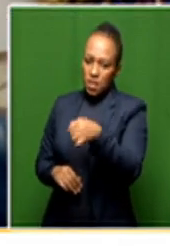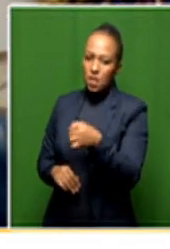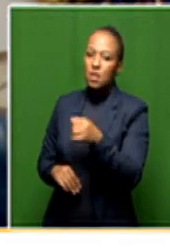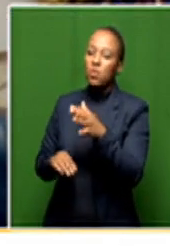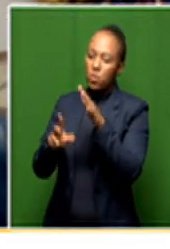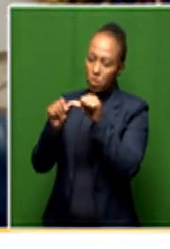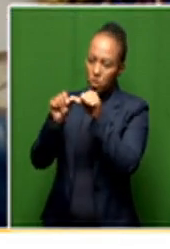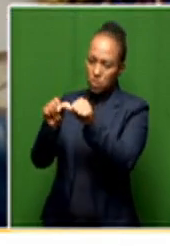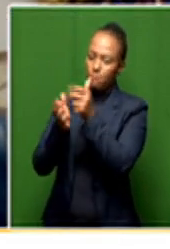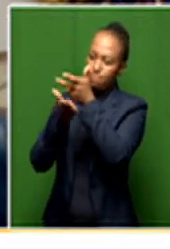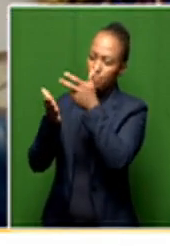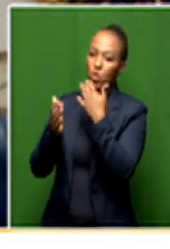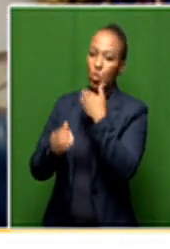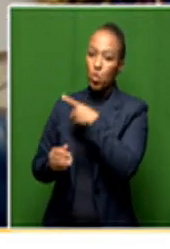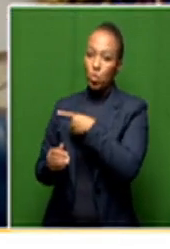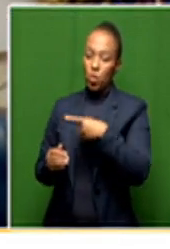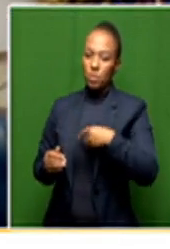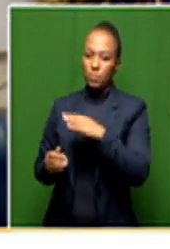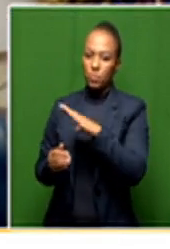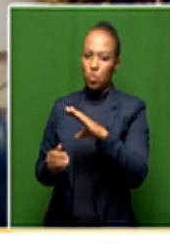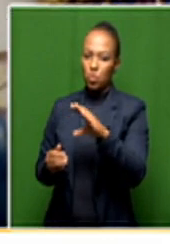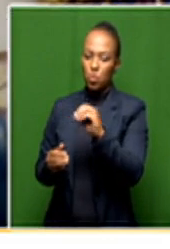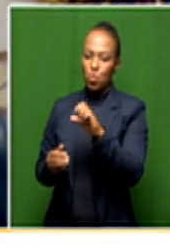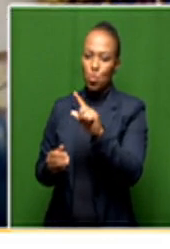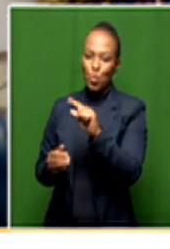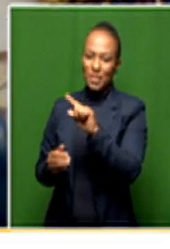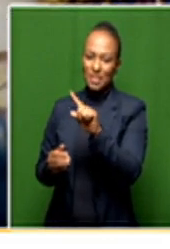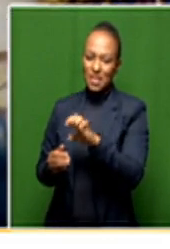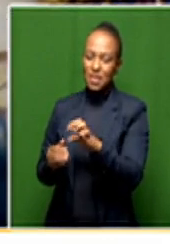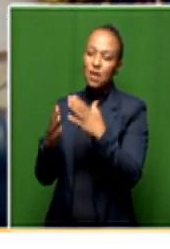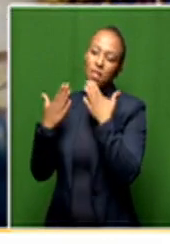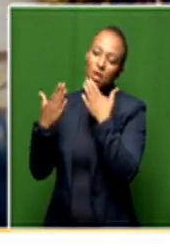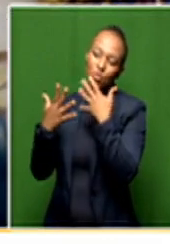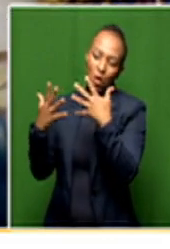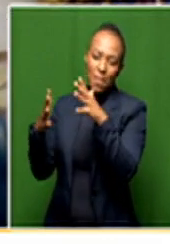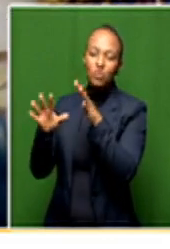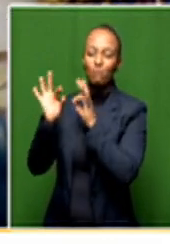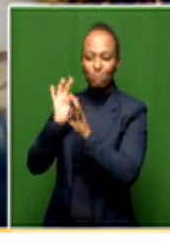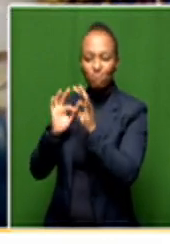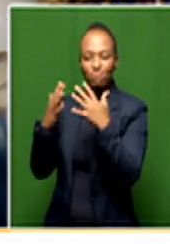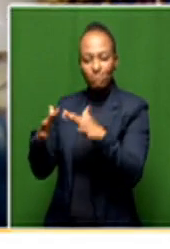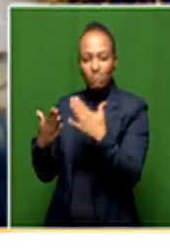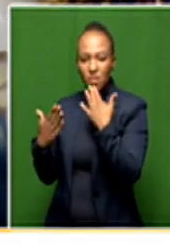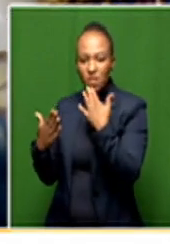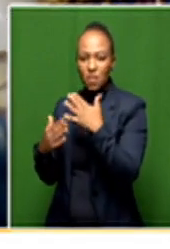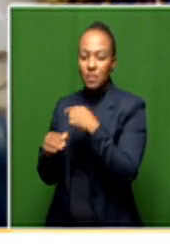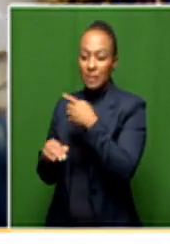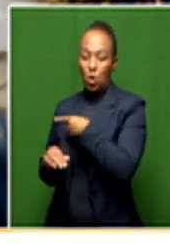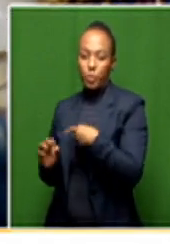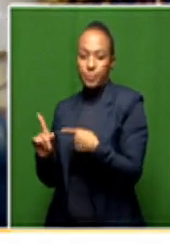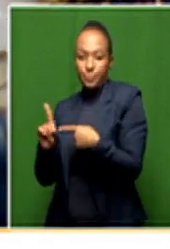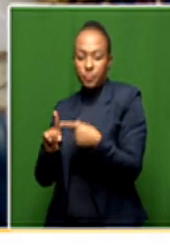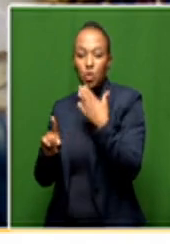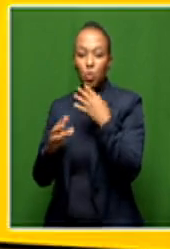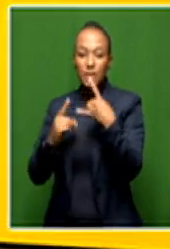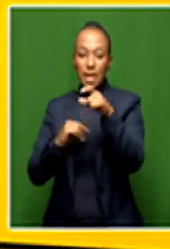need to keep talking to you, Dr. Coetzee, but I've got to wrap this now. But I think this has been very, very enlightening. Thank you so much for joining us. Dr. Coetzee is the chairperson